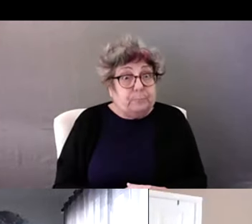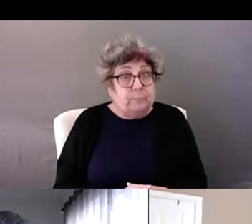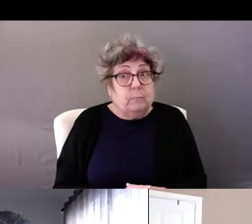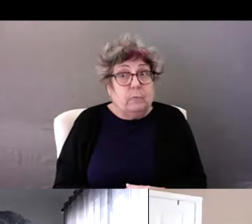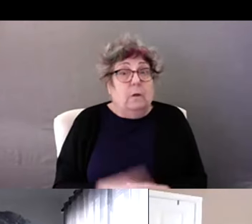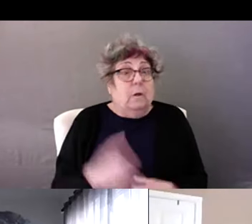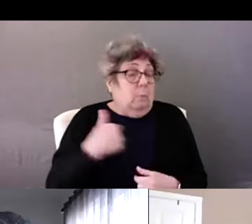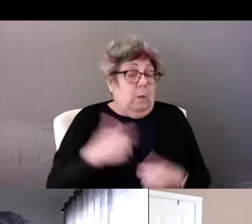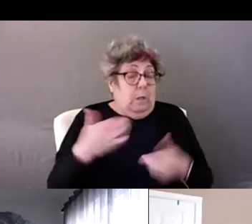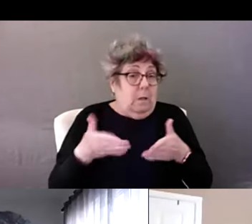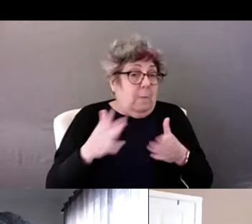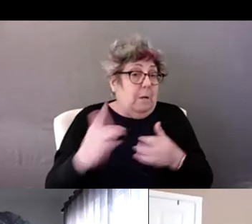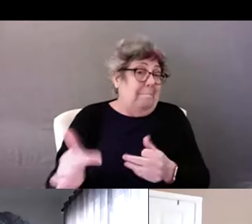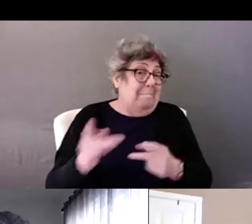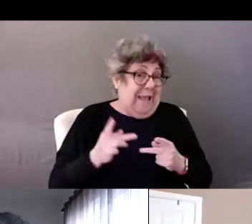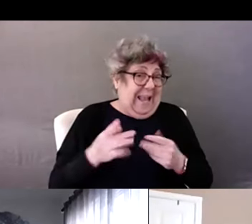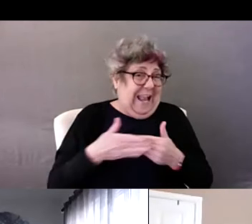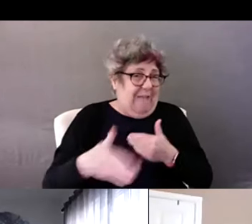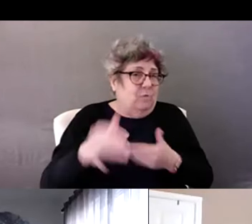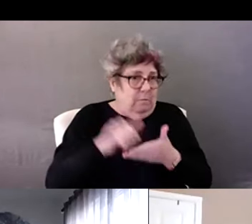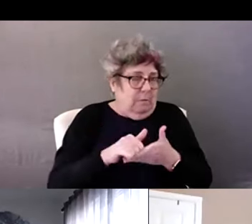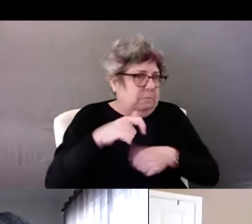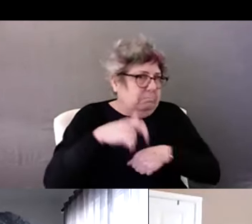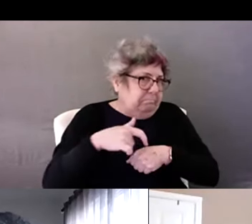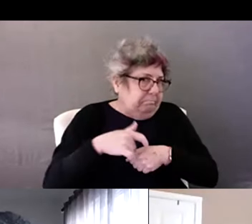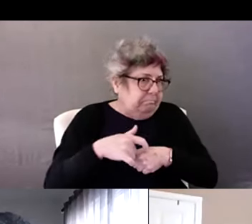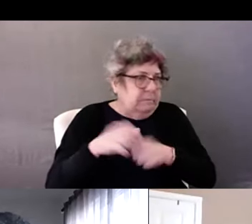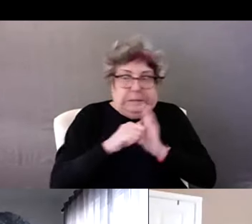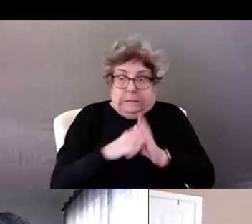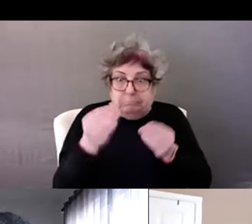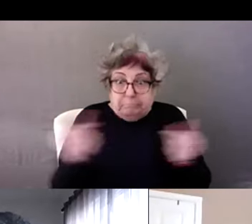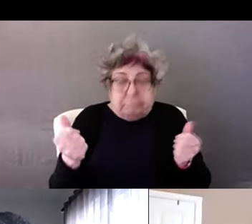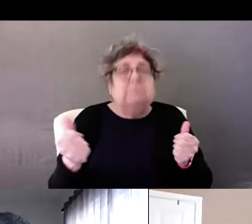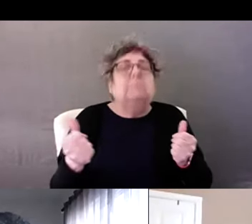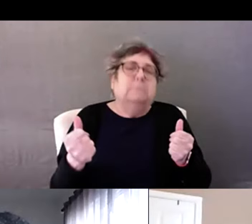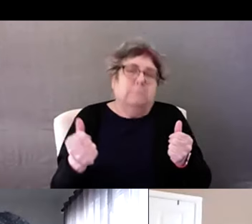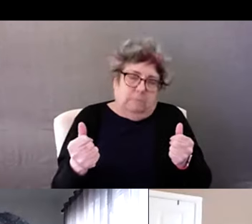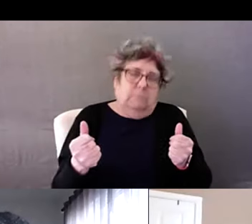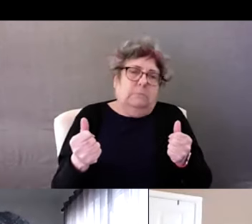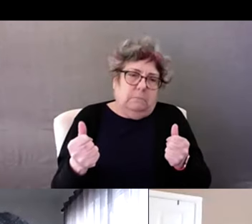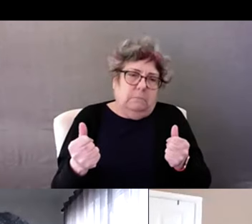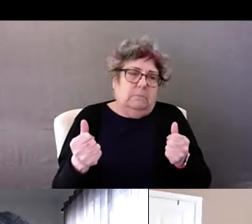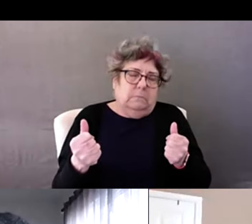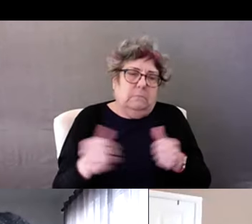come back after that period of symptom resolution. So I think that is